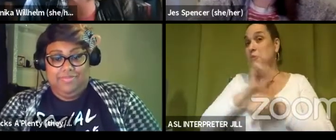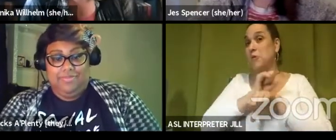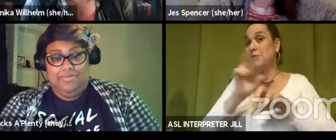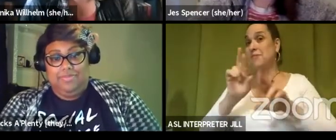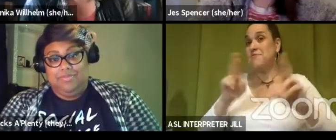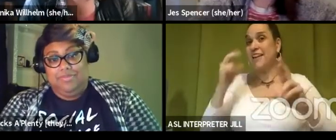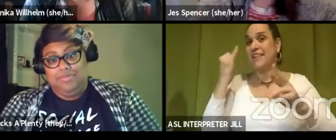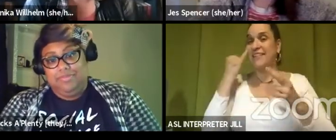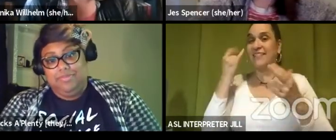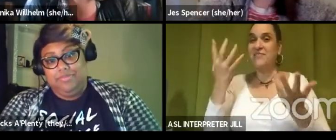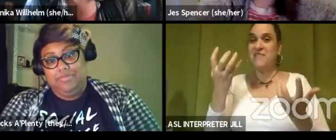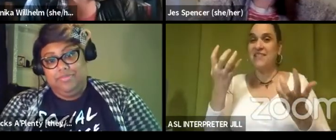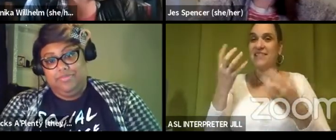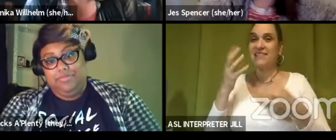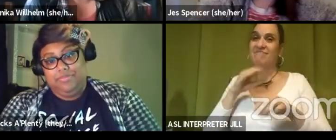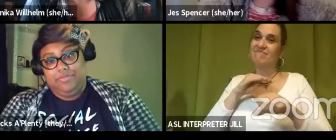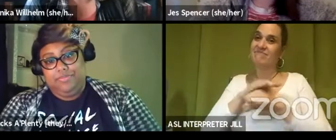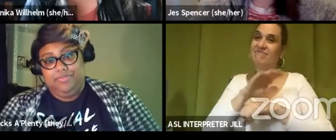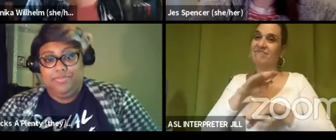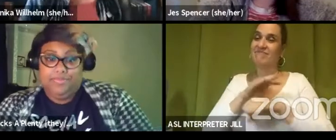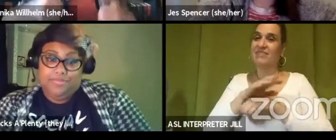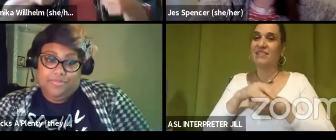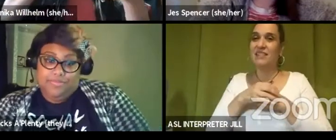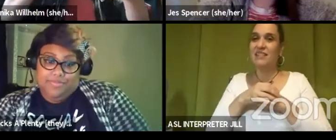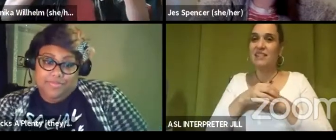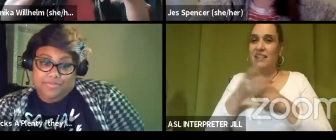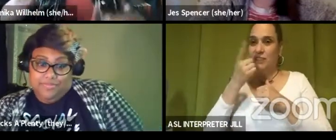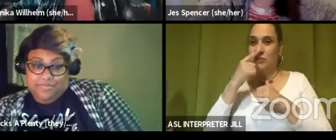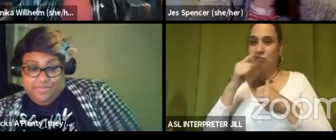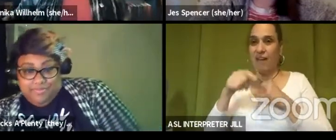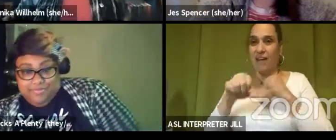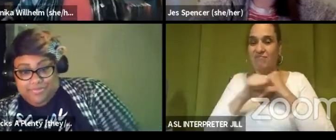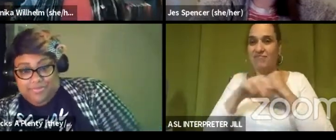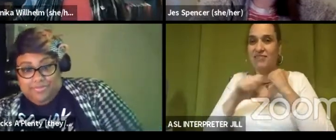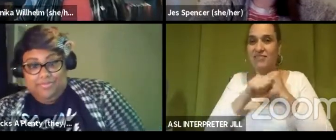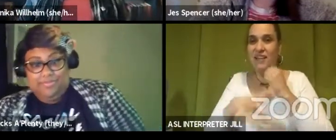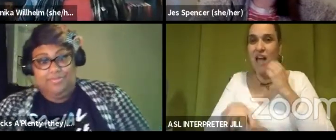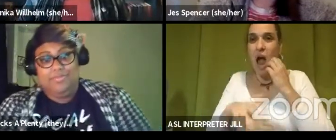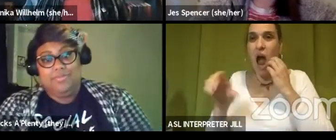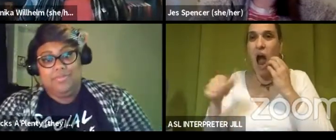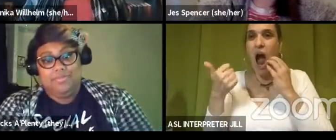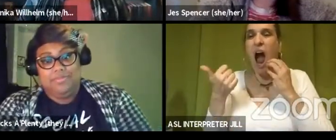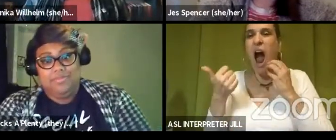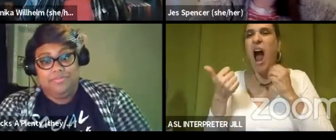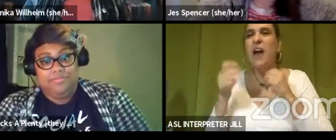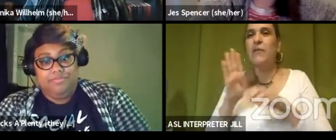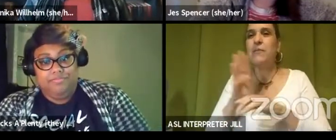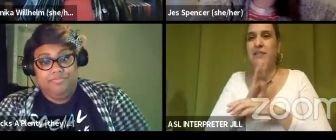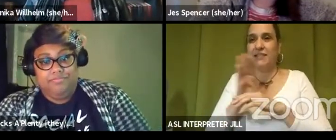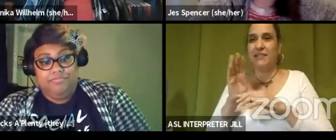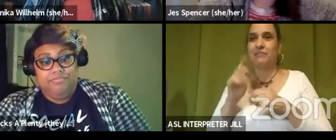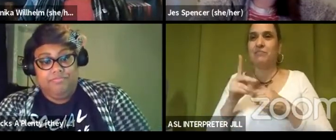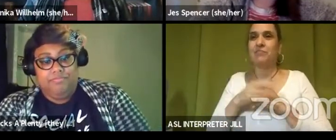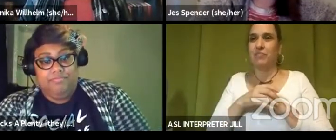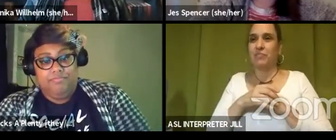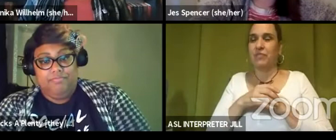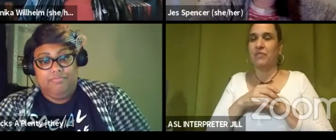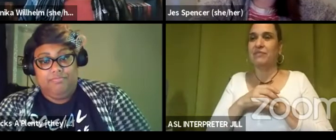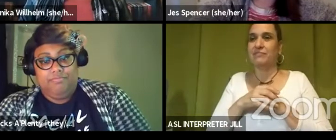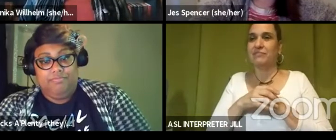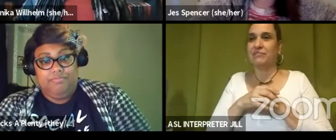Thank you. Can I plug Bushwick really quick? Again? Yes, yes. I was going to say, anyone else? Please, you as well. Please. Oh, sweet.